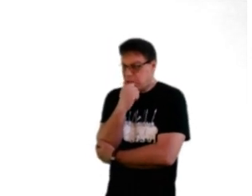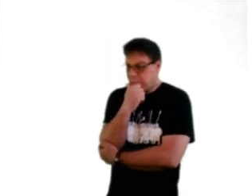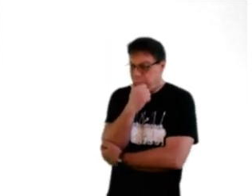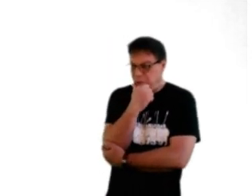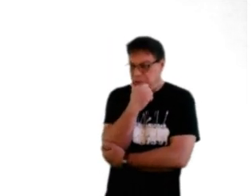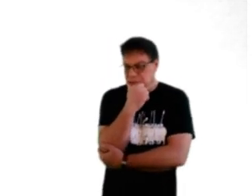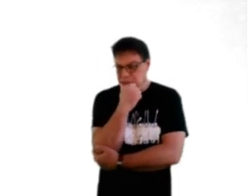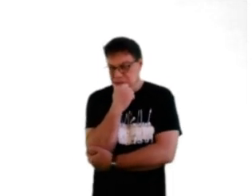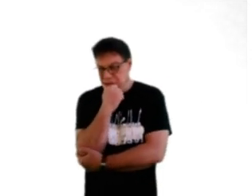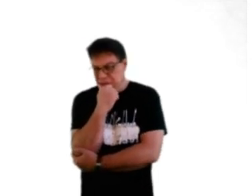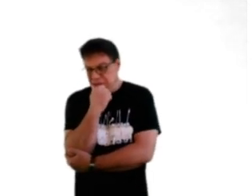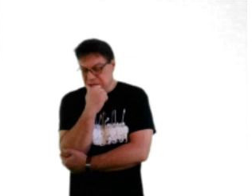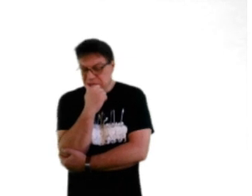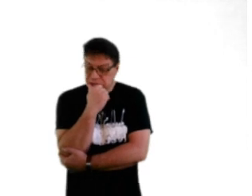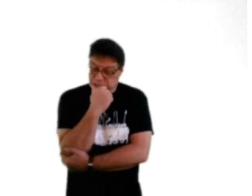Shepherd Book.